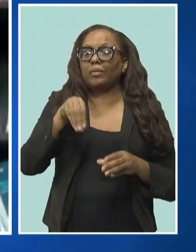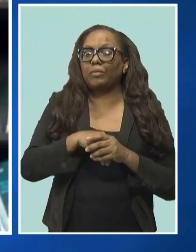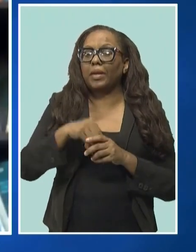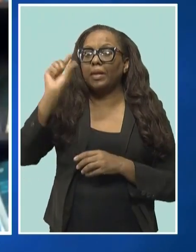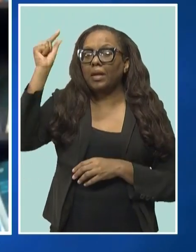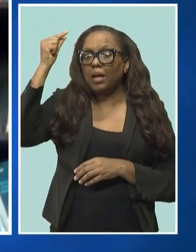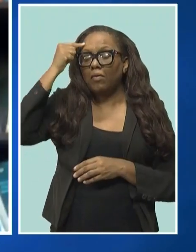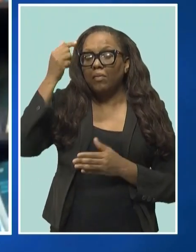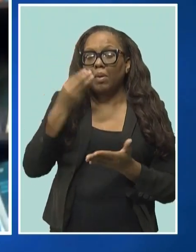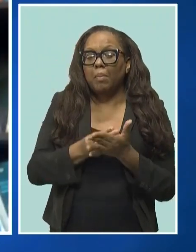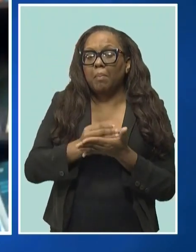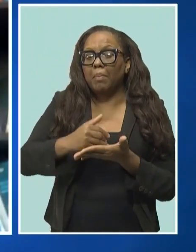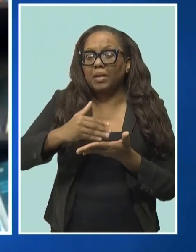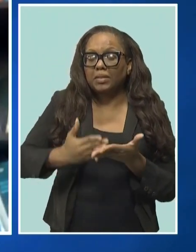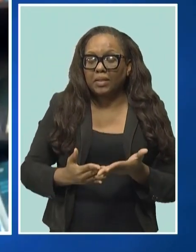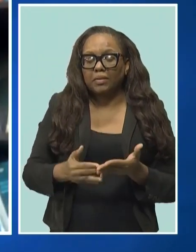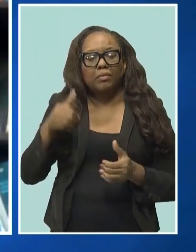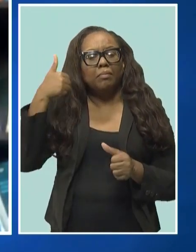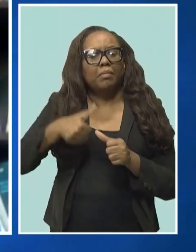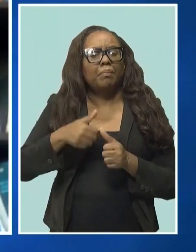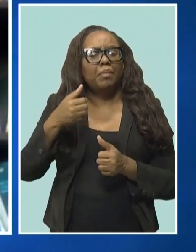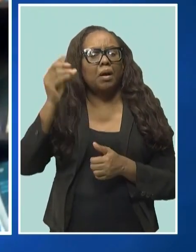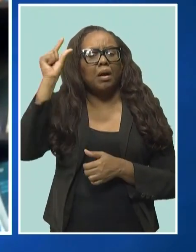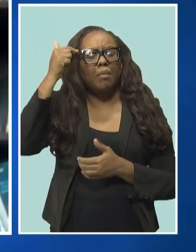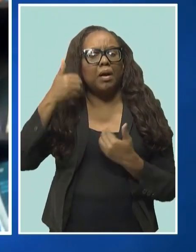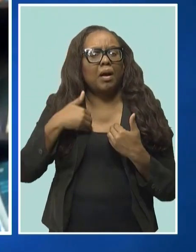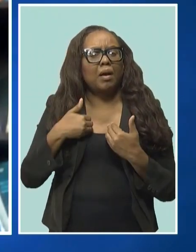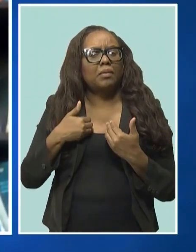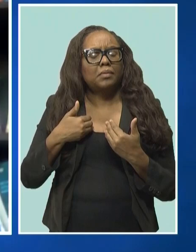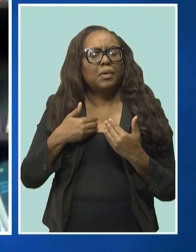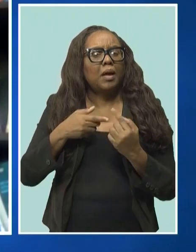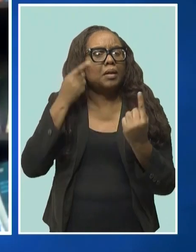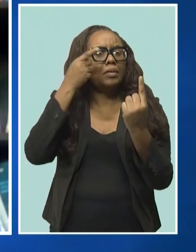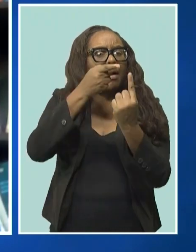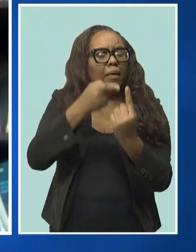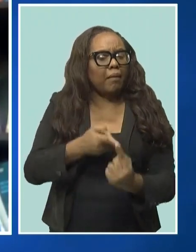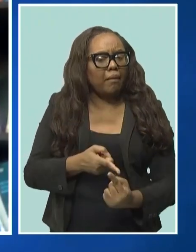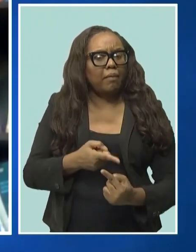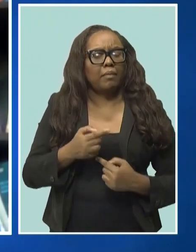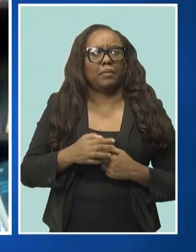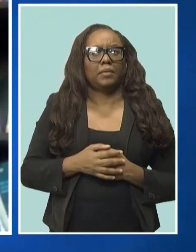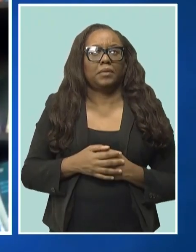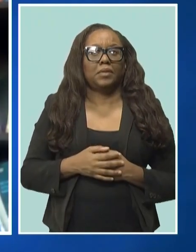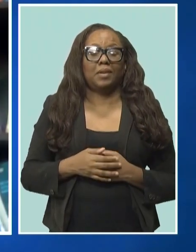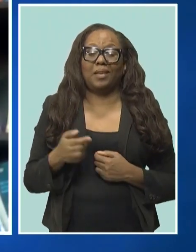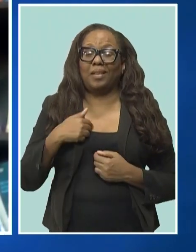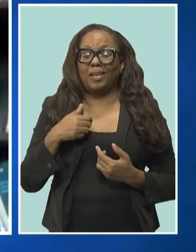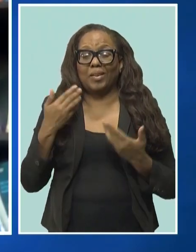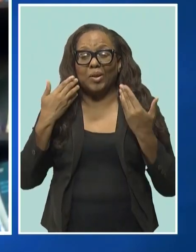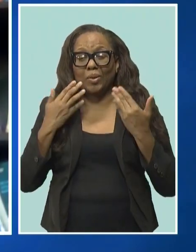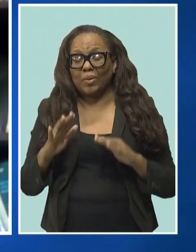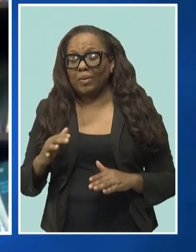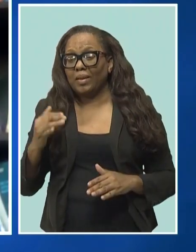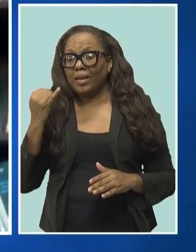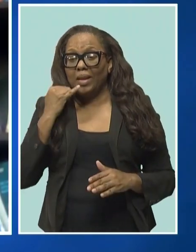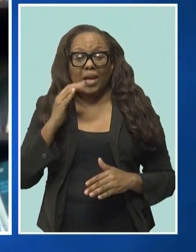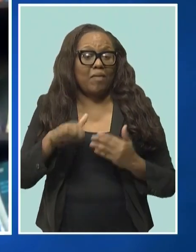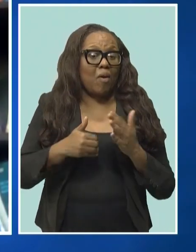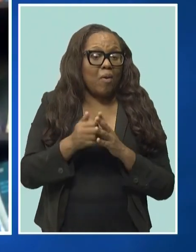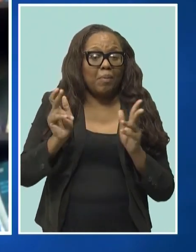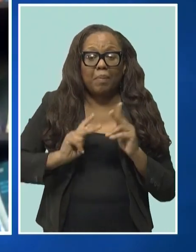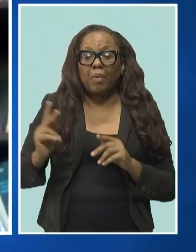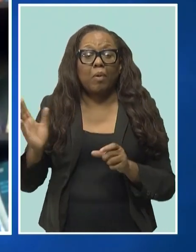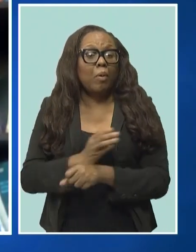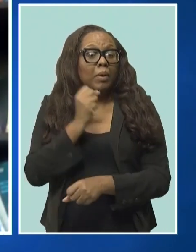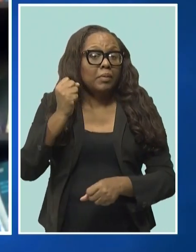government still has to meet its fiscal targets. So I don't see any win-win solution to this in the near